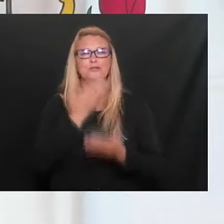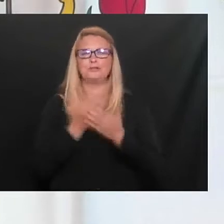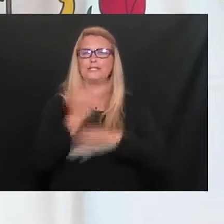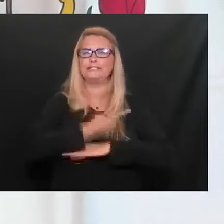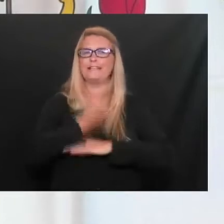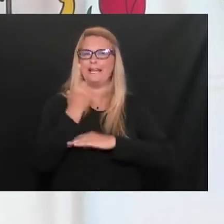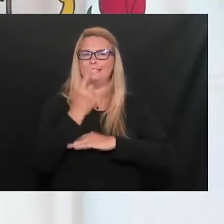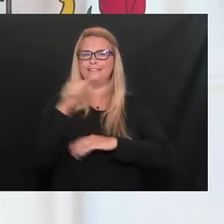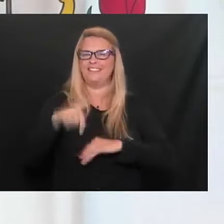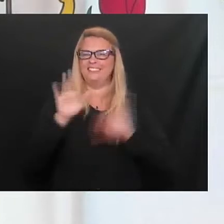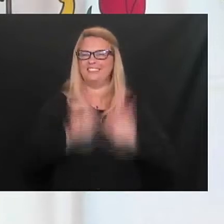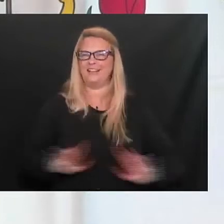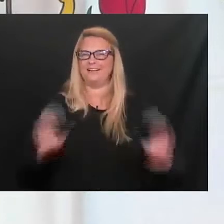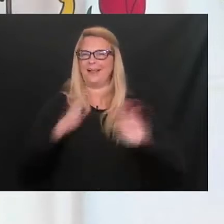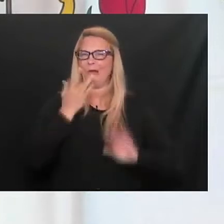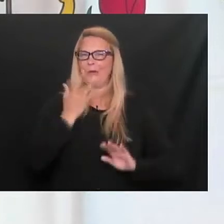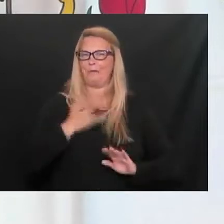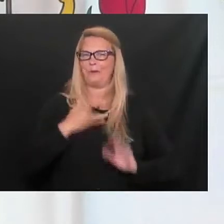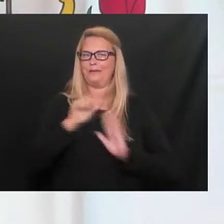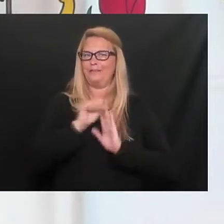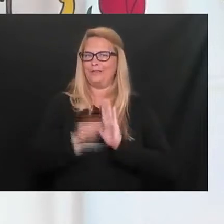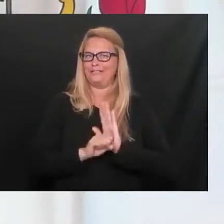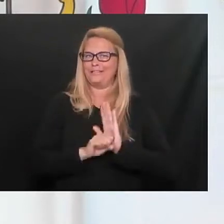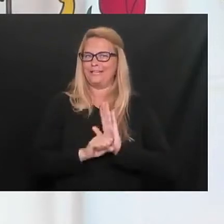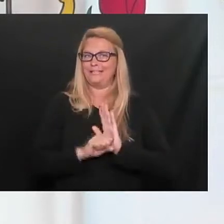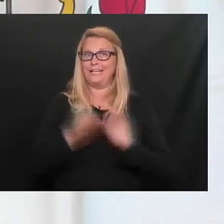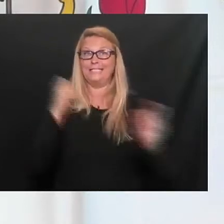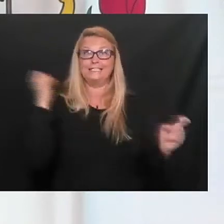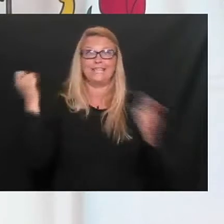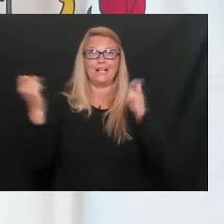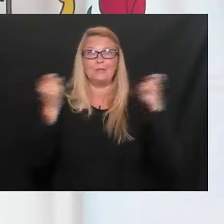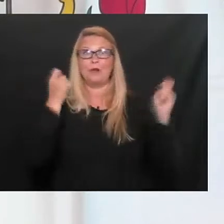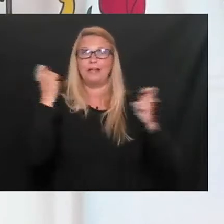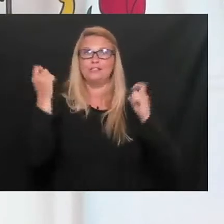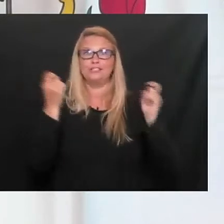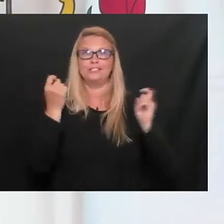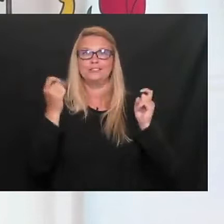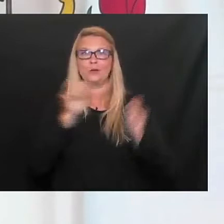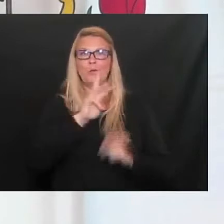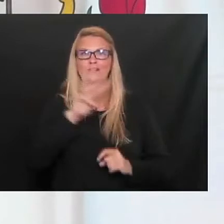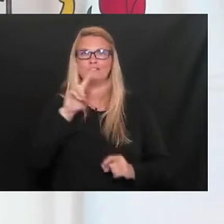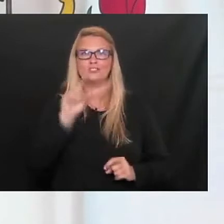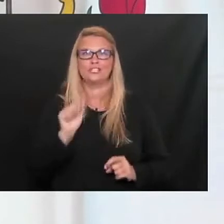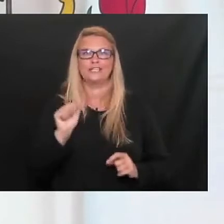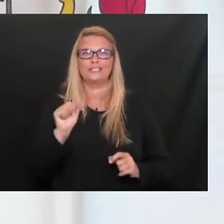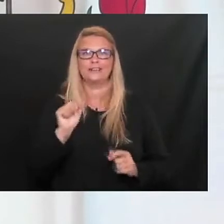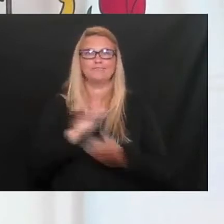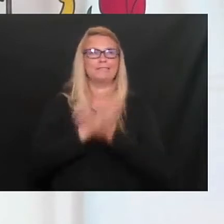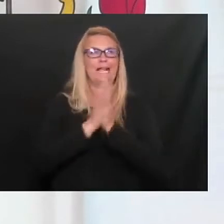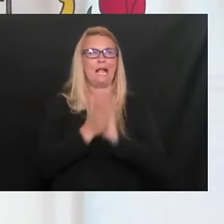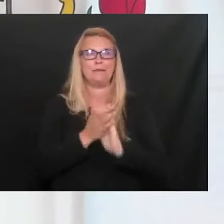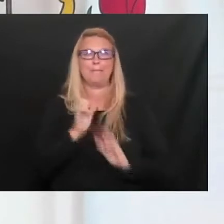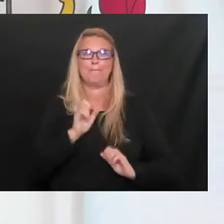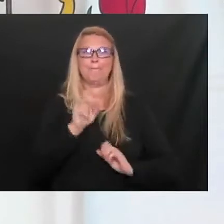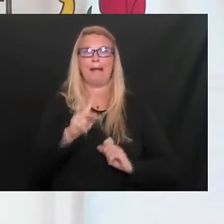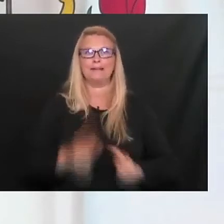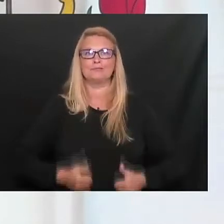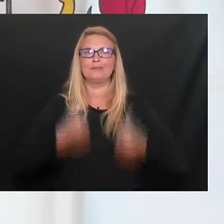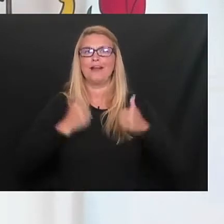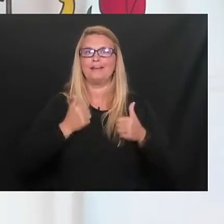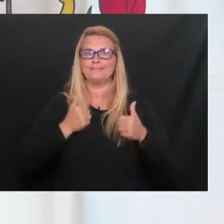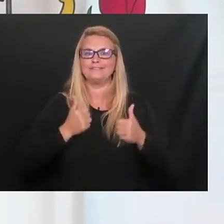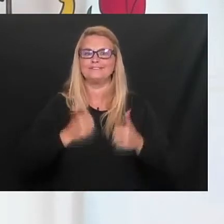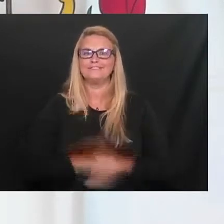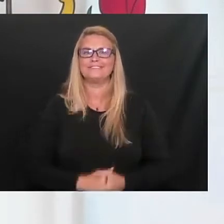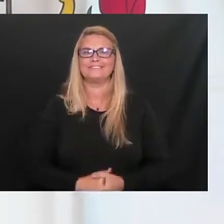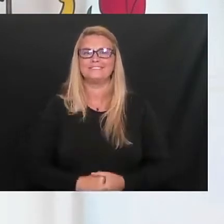on our birthday, because it is a celebration of West Virginia coming back to life in so many different ways. I